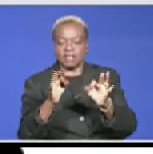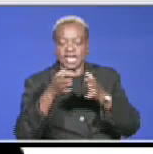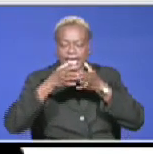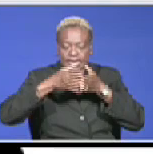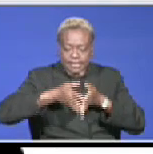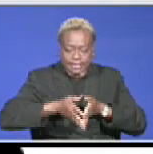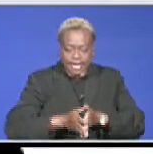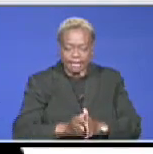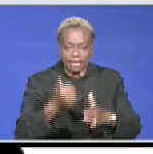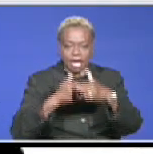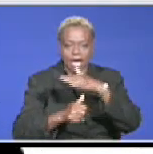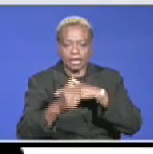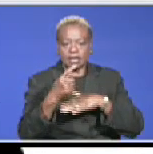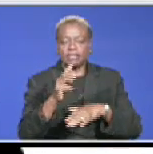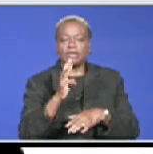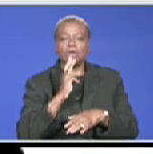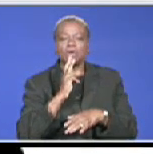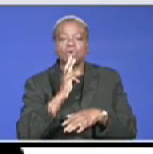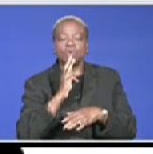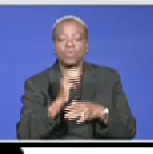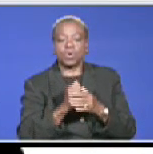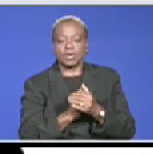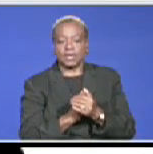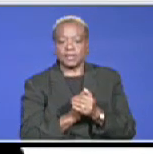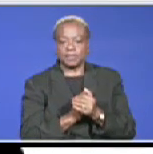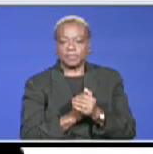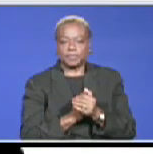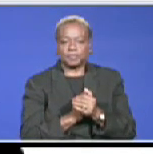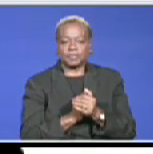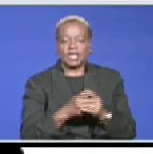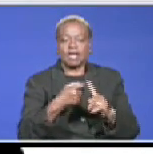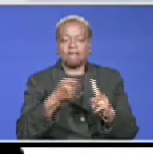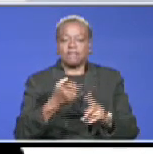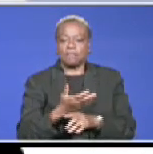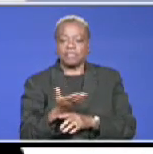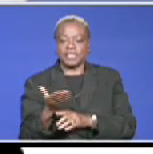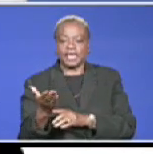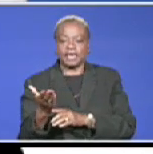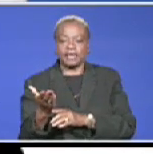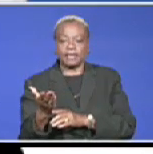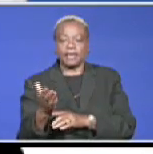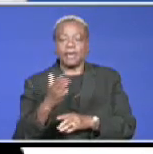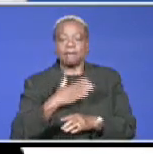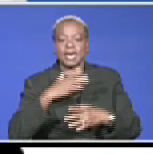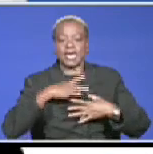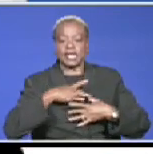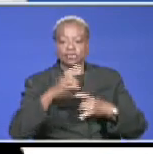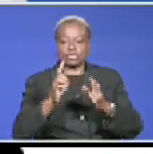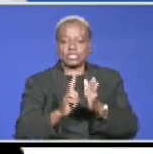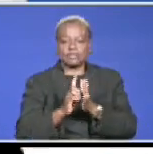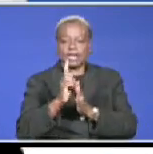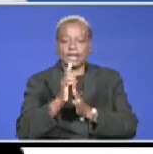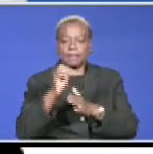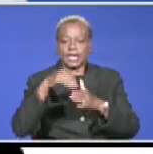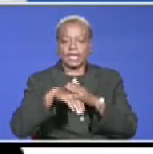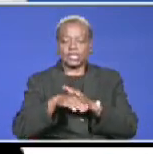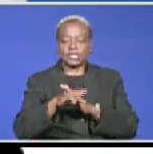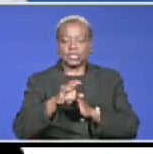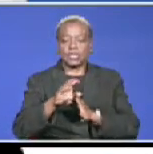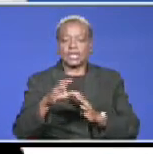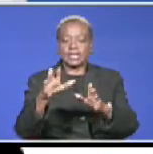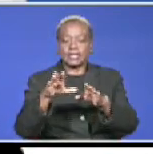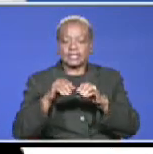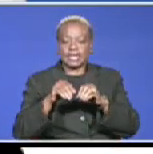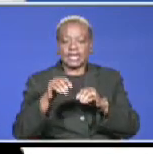to play around even when it's in the pool and stuff like that. And from there, my interest developed into photography also, where